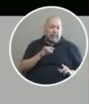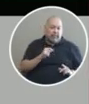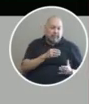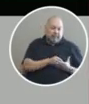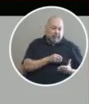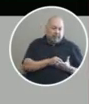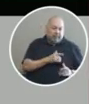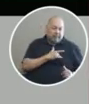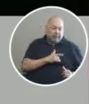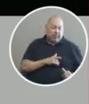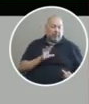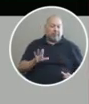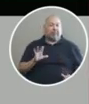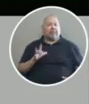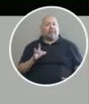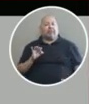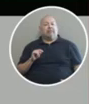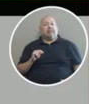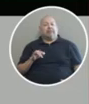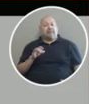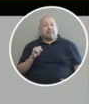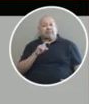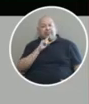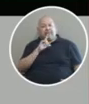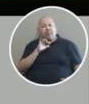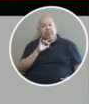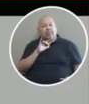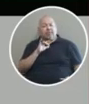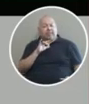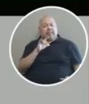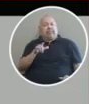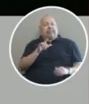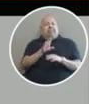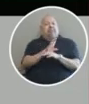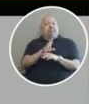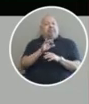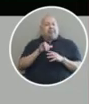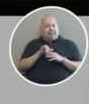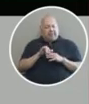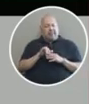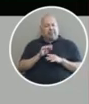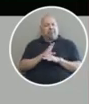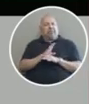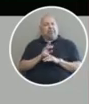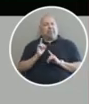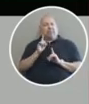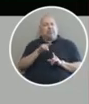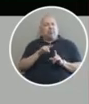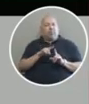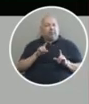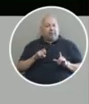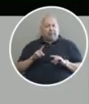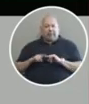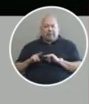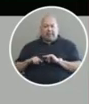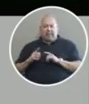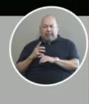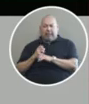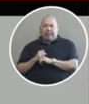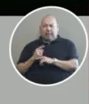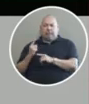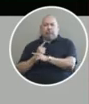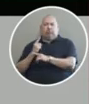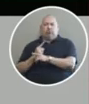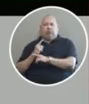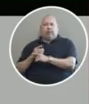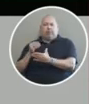is that typically Lift Fund is the entity that businesses go to when they cannot secure